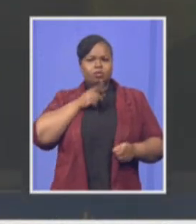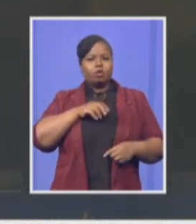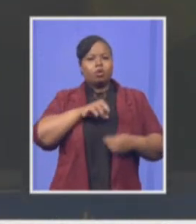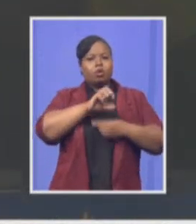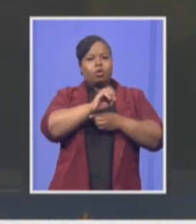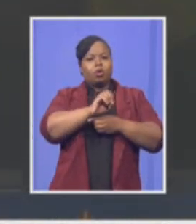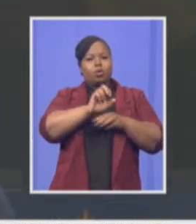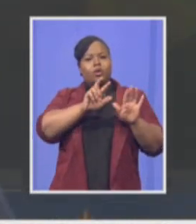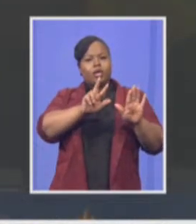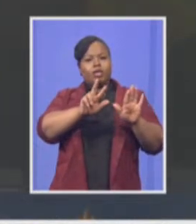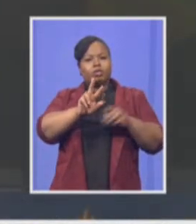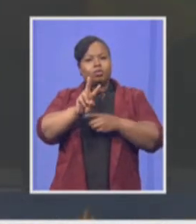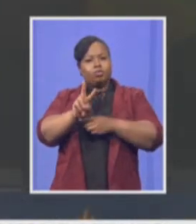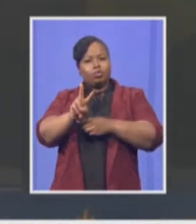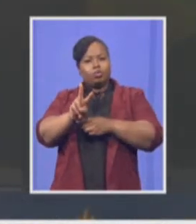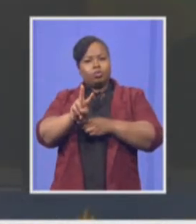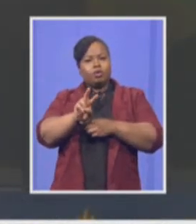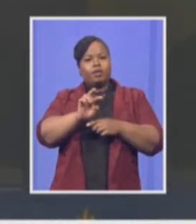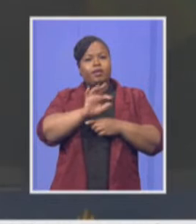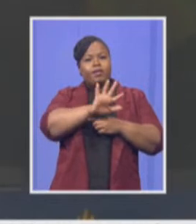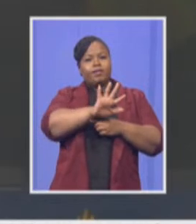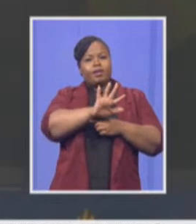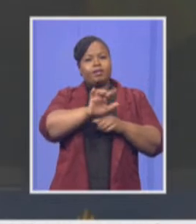082 578